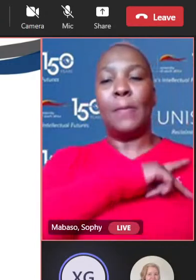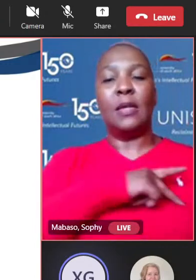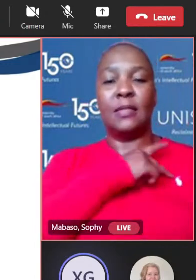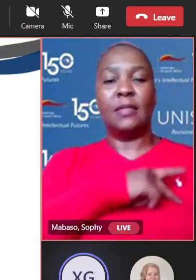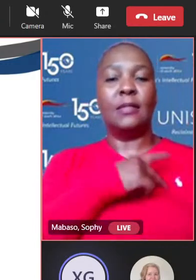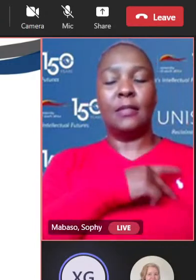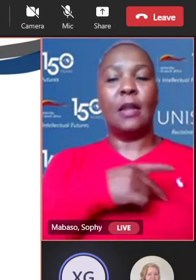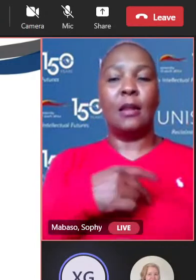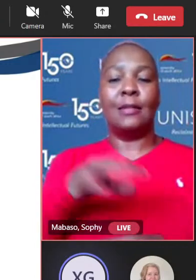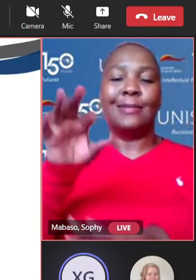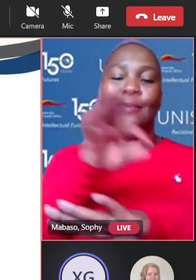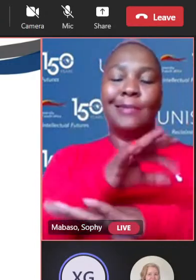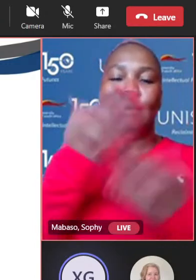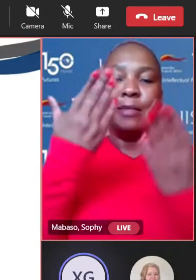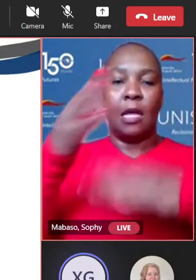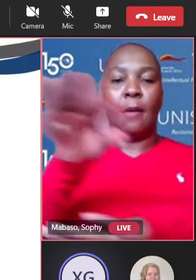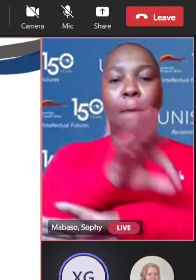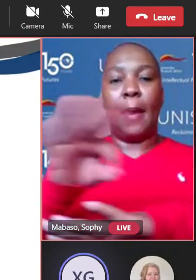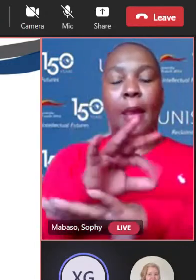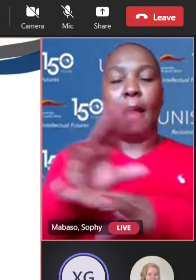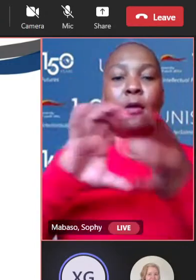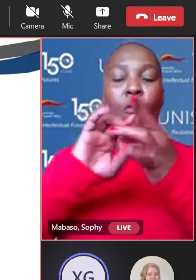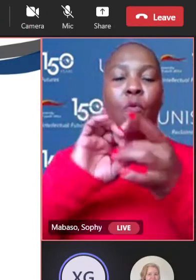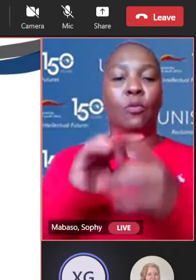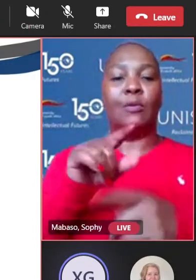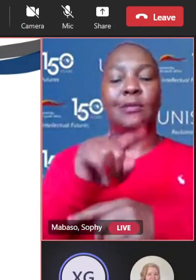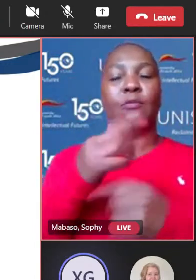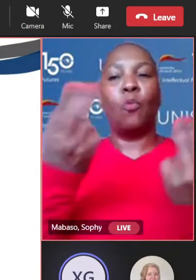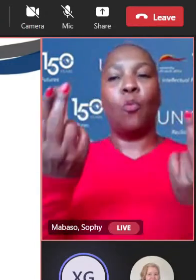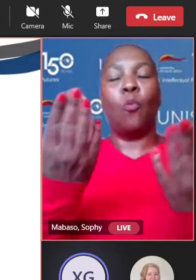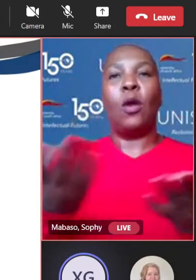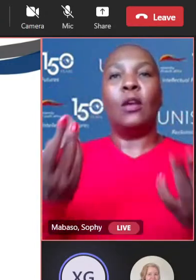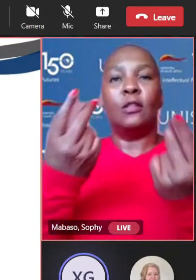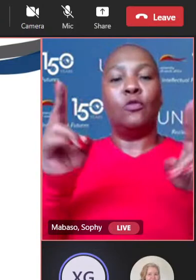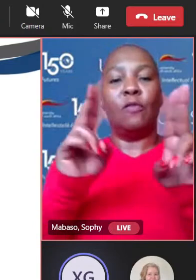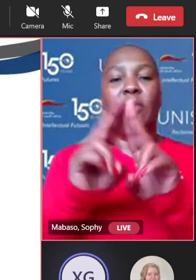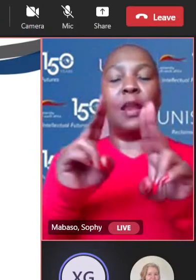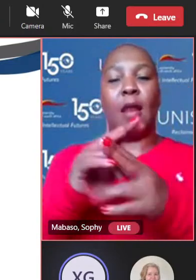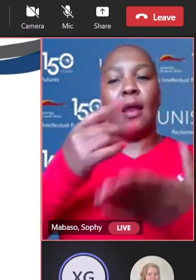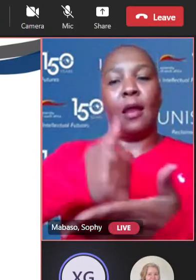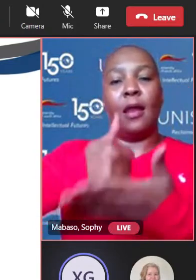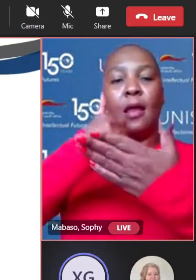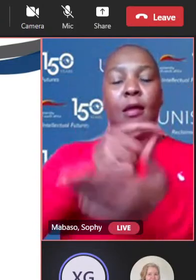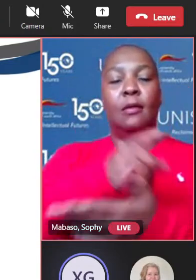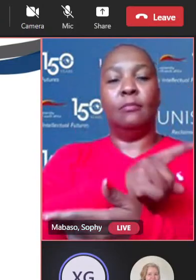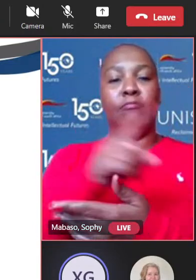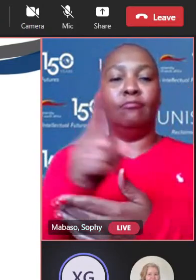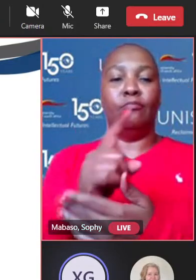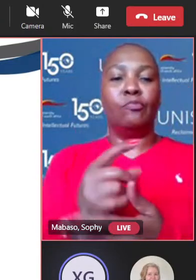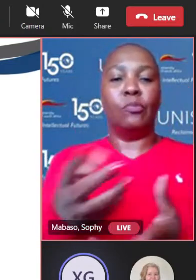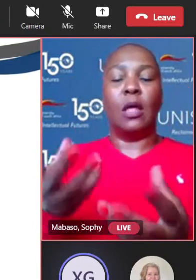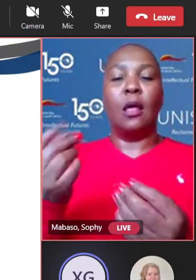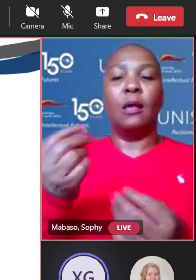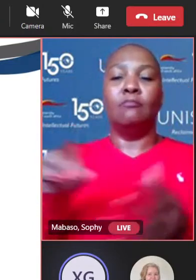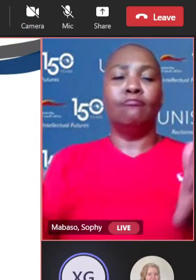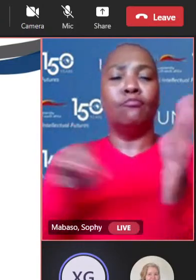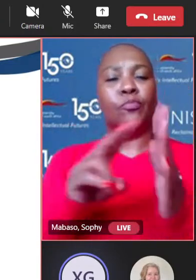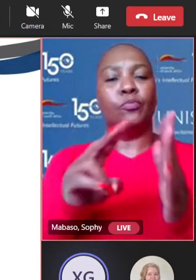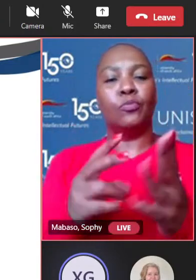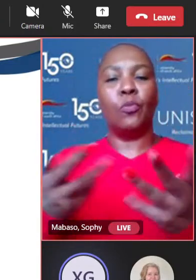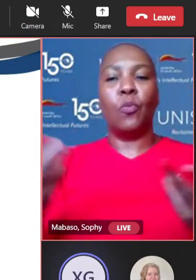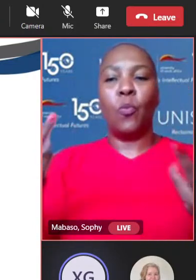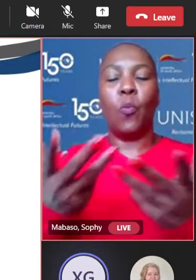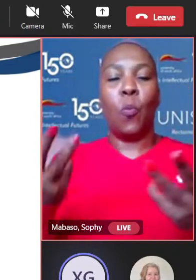home. So this is where the university has helped you to see when your assignments are going to